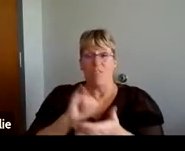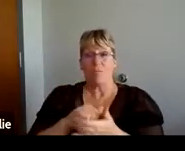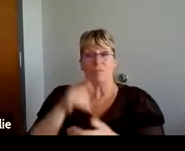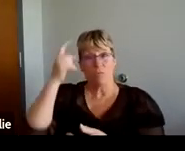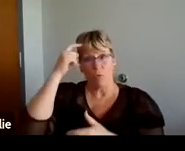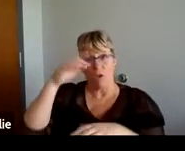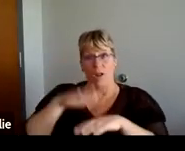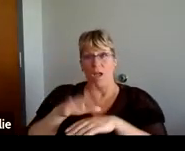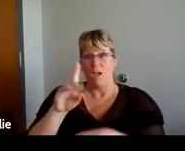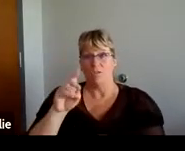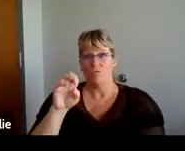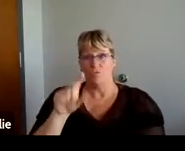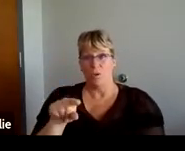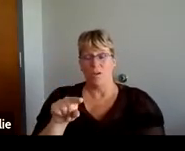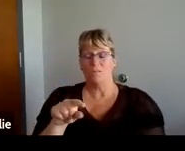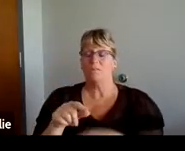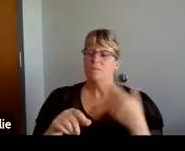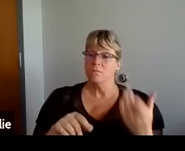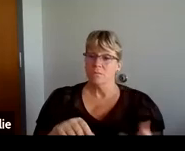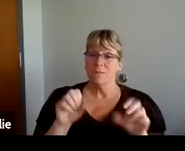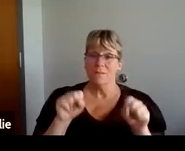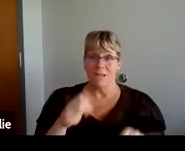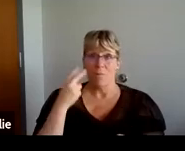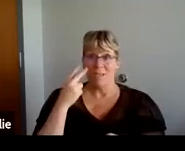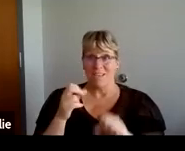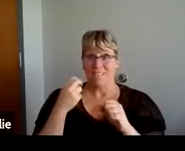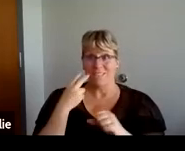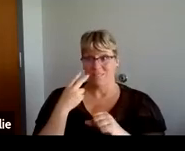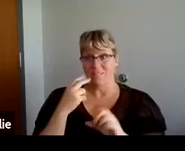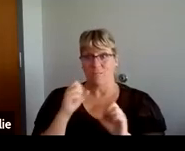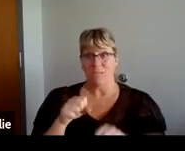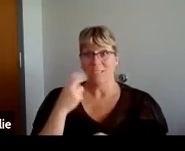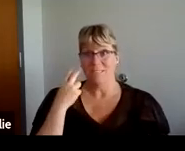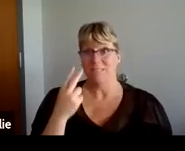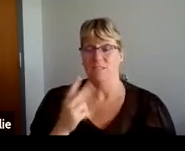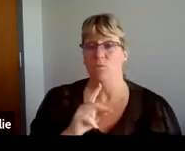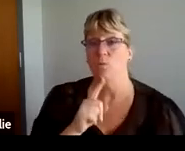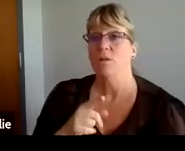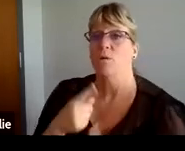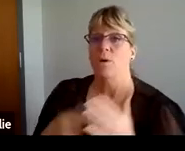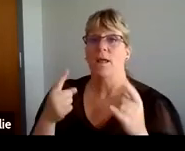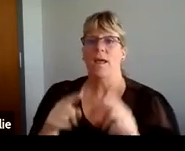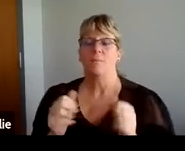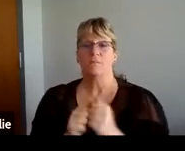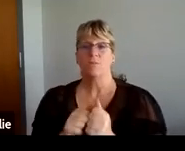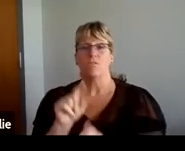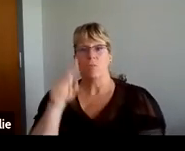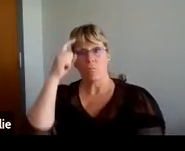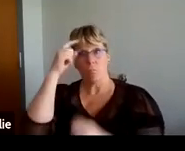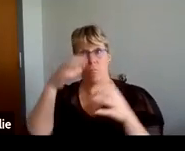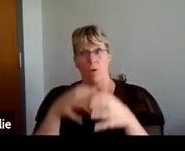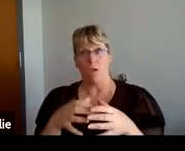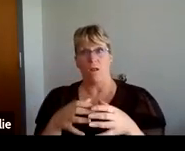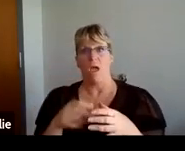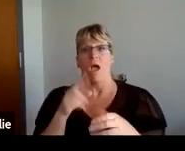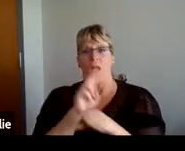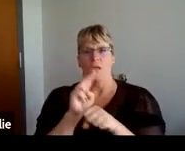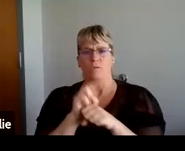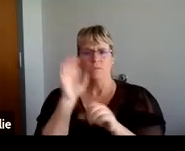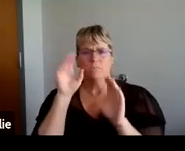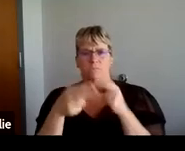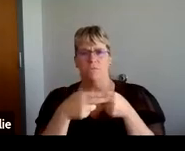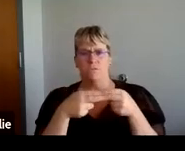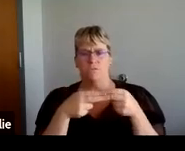drugs. Well, now we can actually see really what happens with our brain on drugs. And I use these slides to show